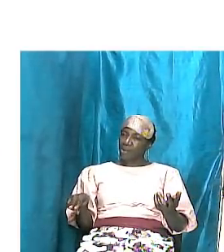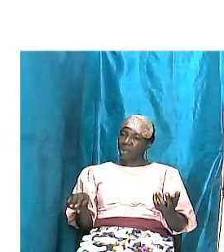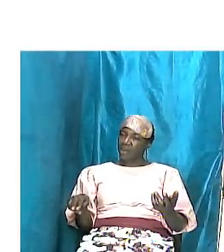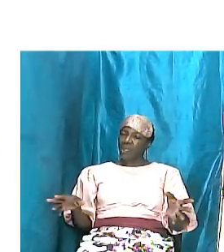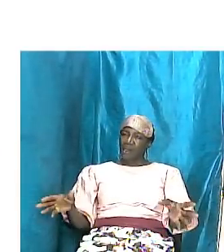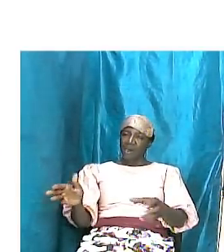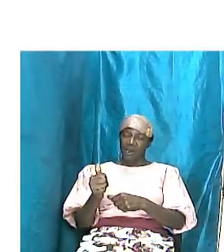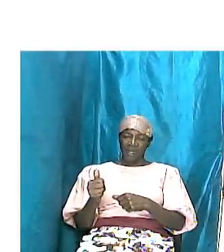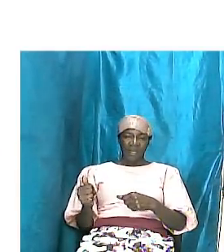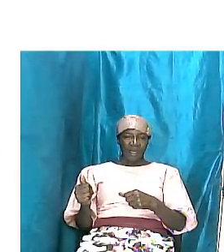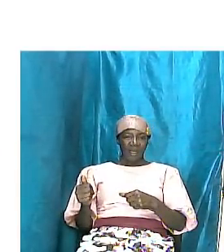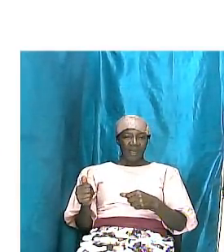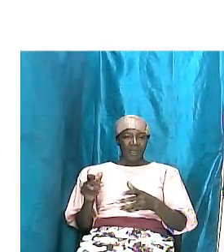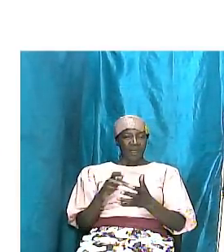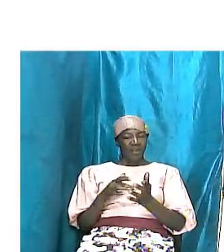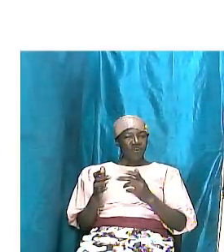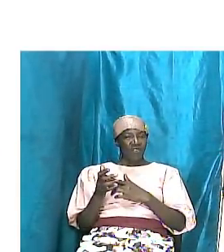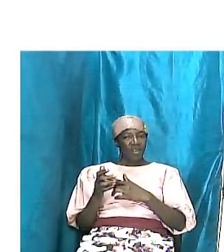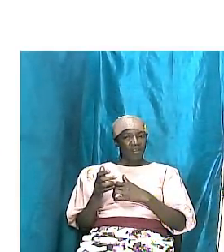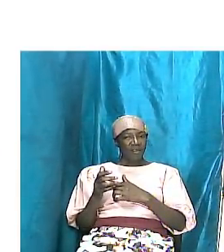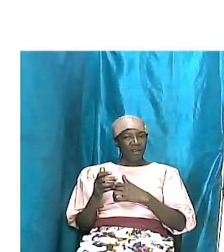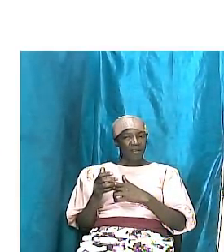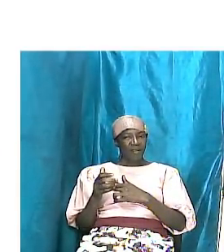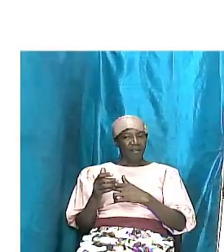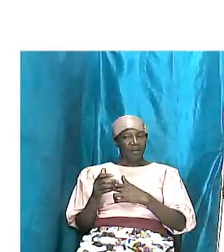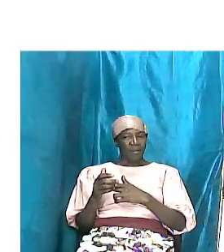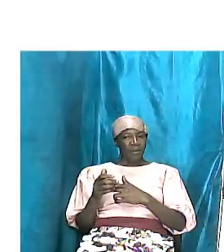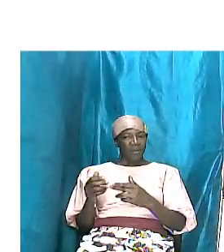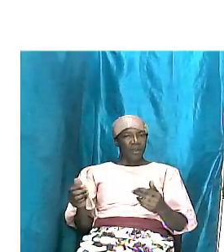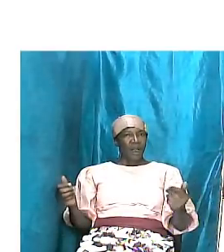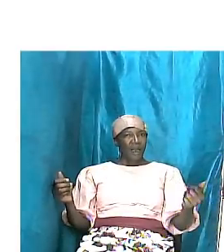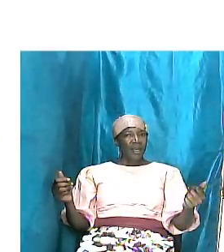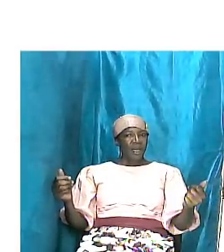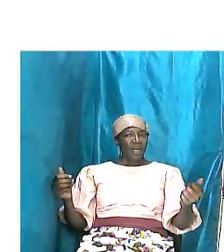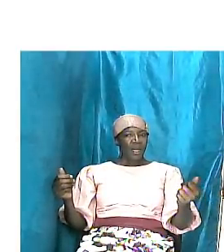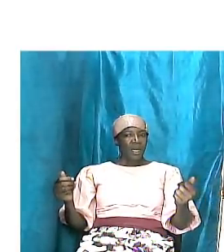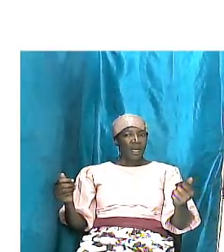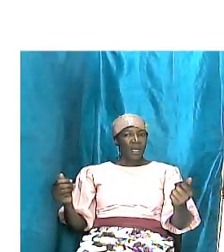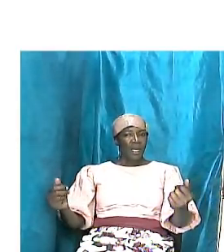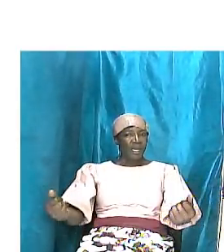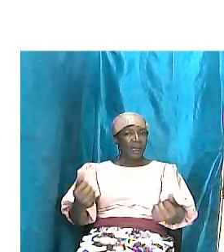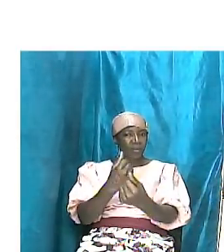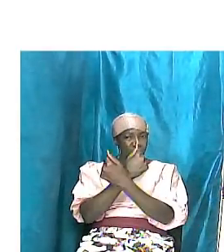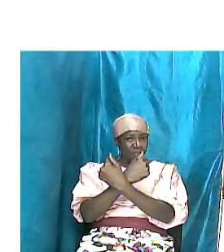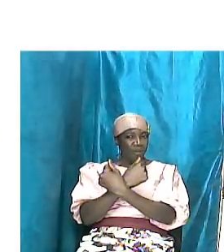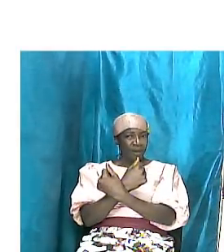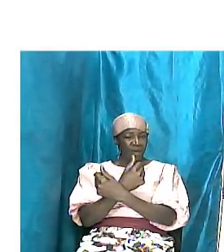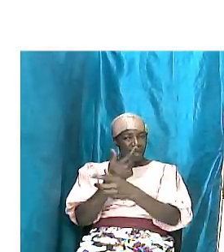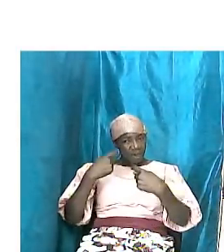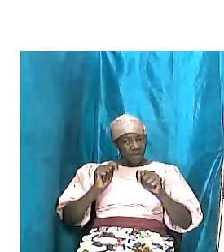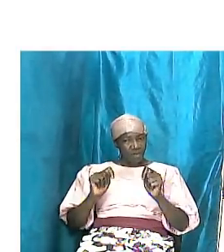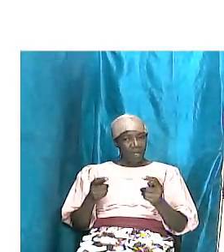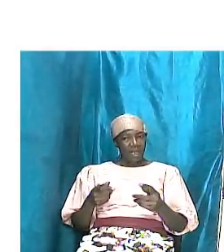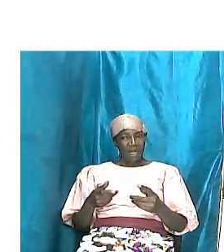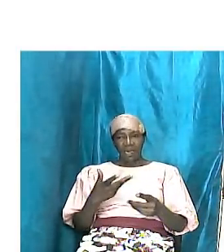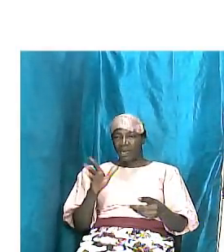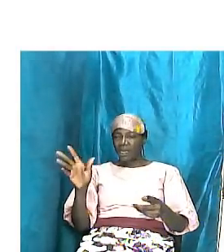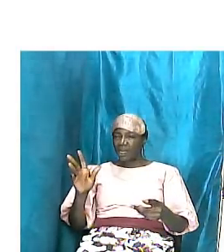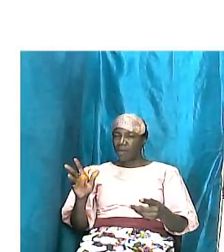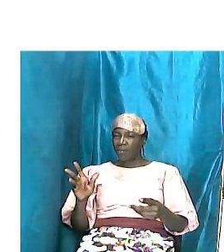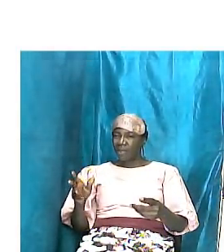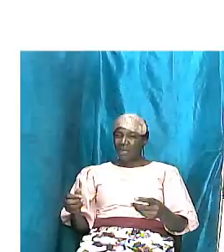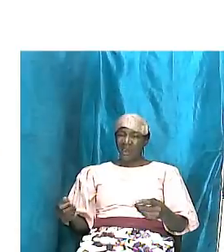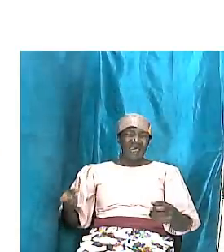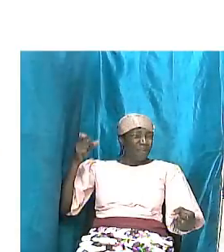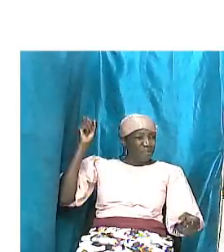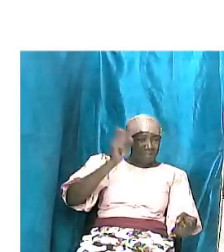took Jesus at one point, they convicted him, they tried him, they convicted him, he was